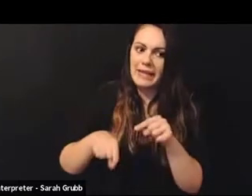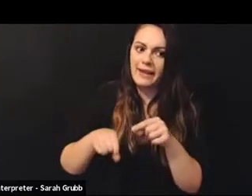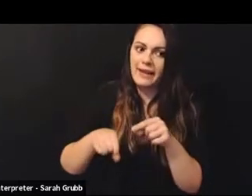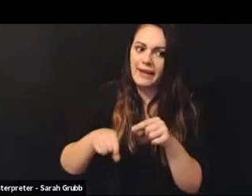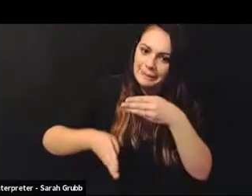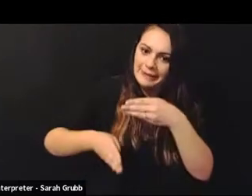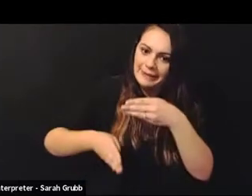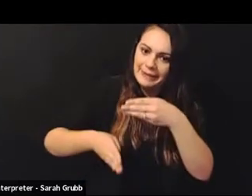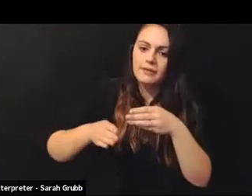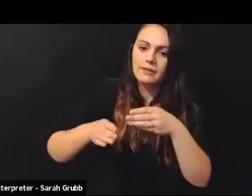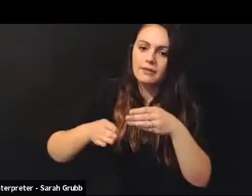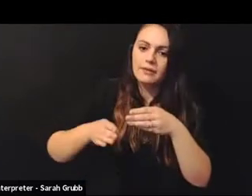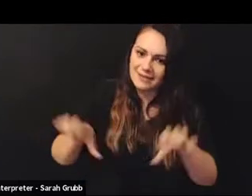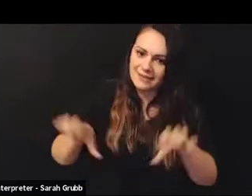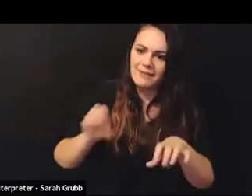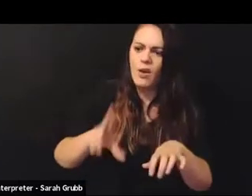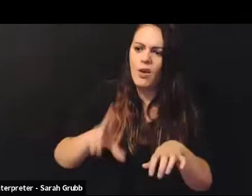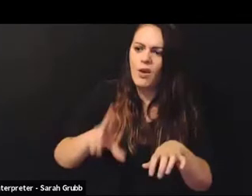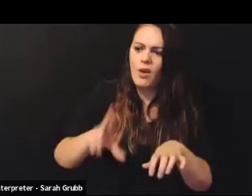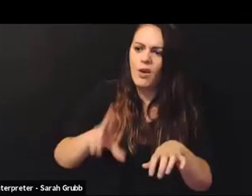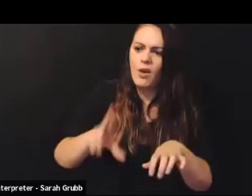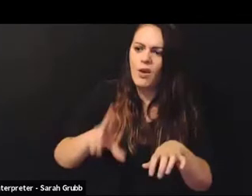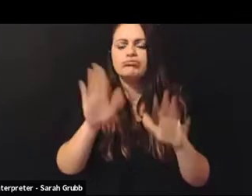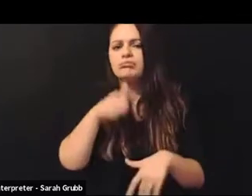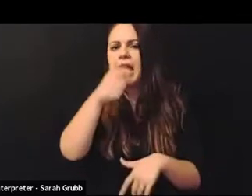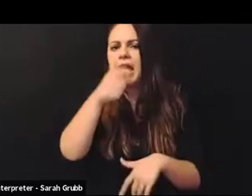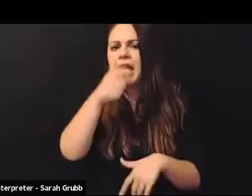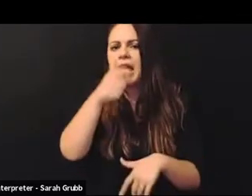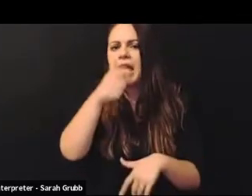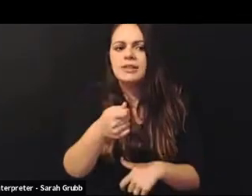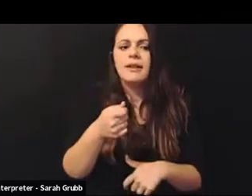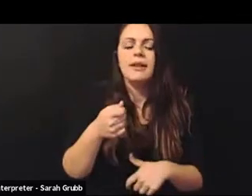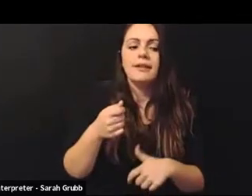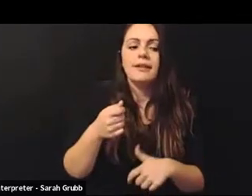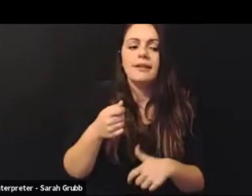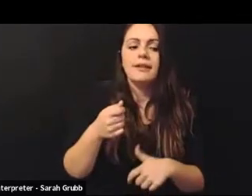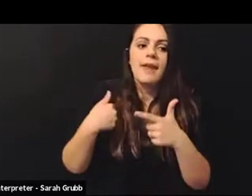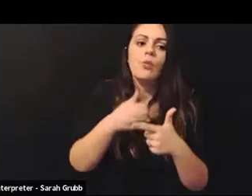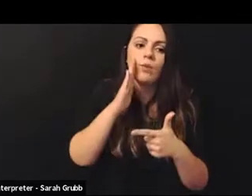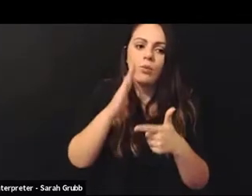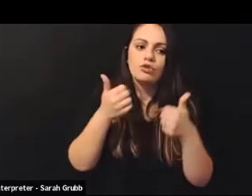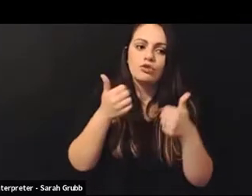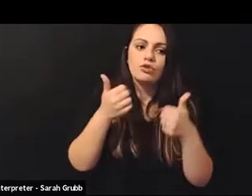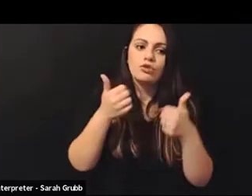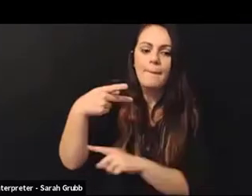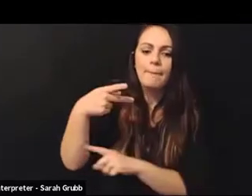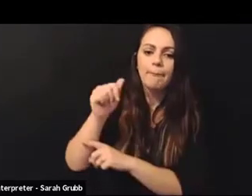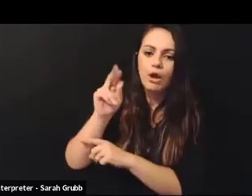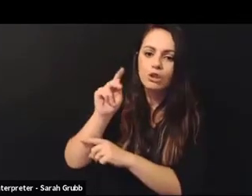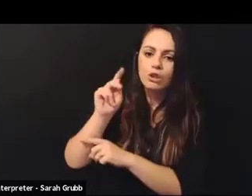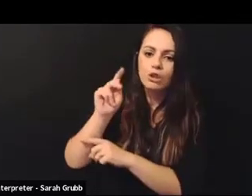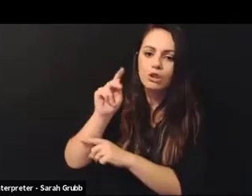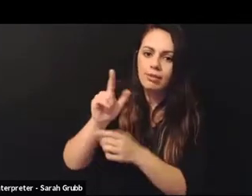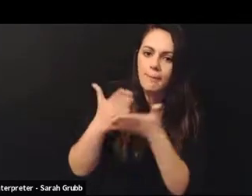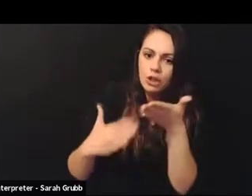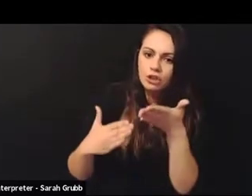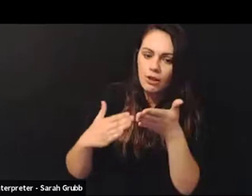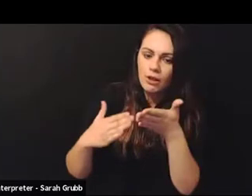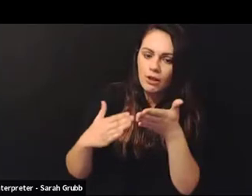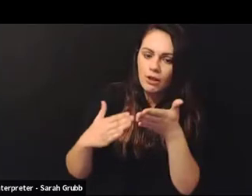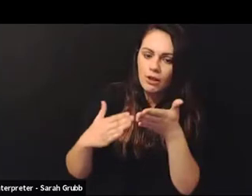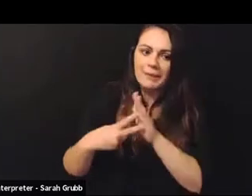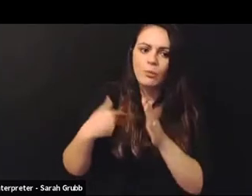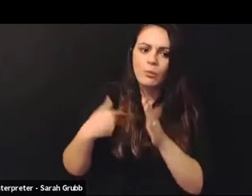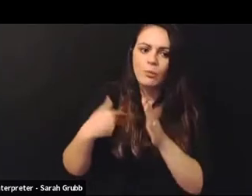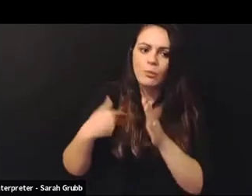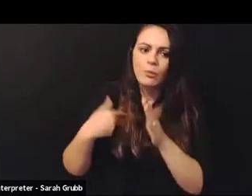or interested, then we're going to look at partial. We're going to try to make sure that the student is succeeding, not failing. Okay. And